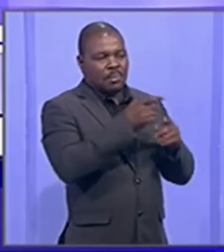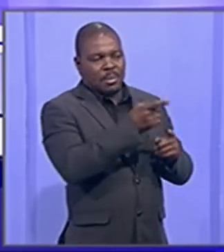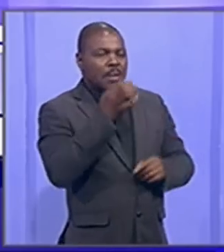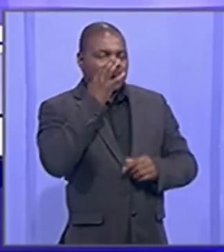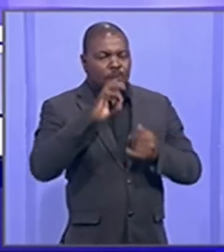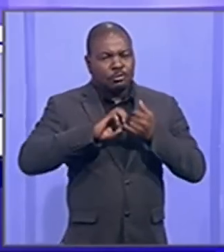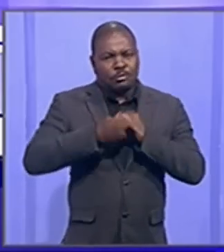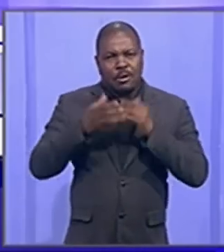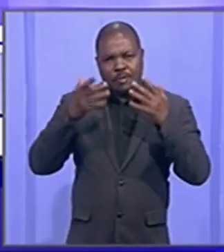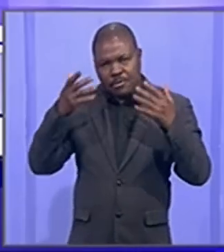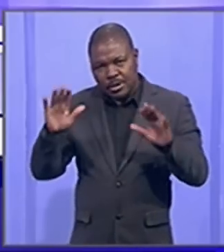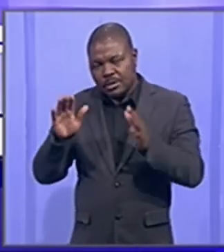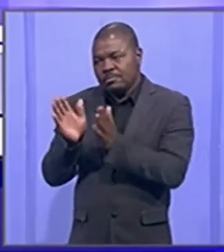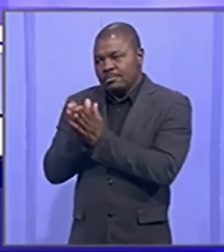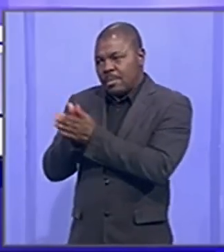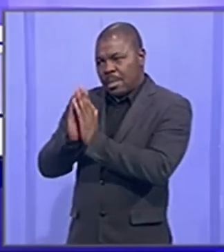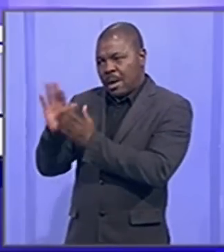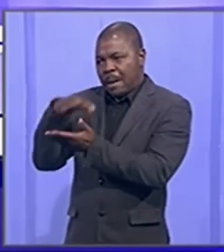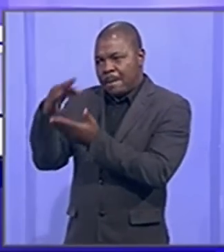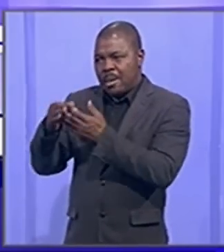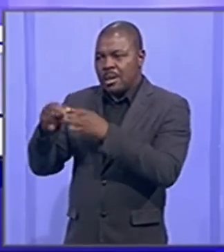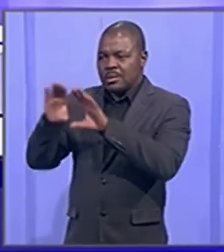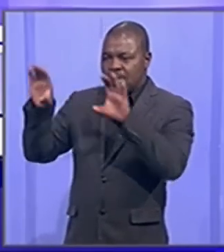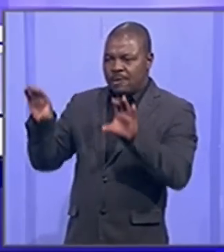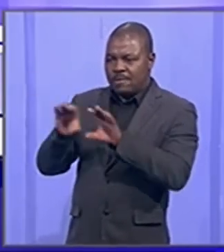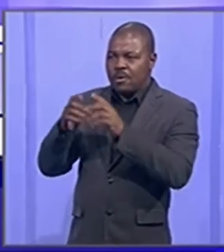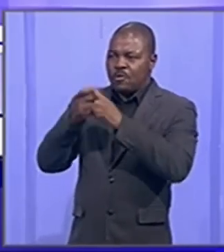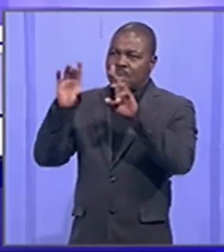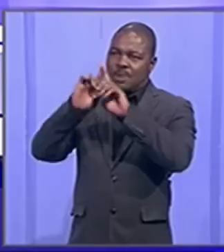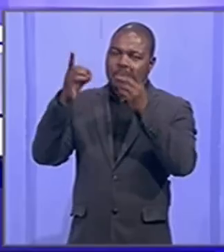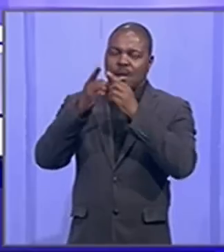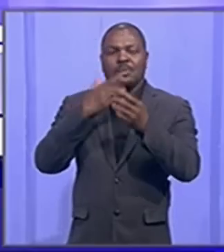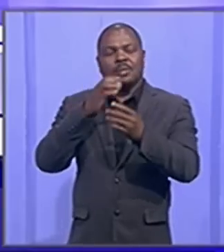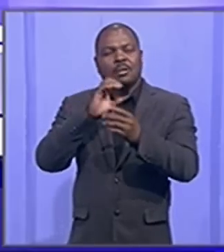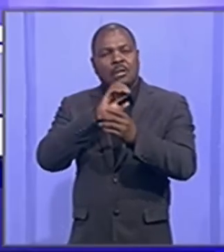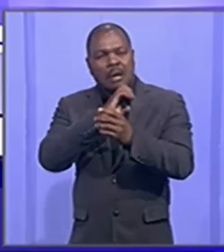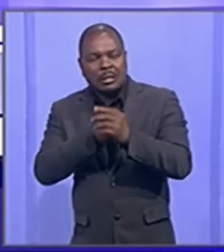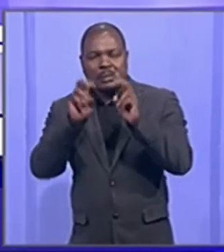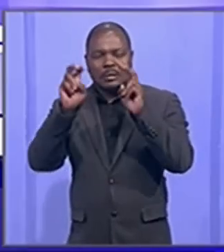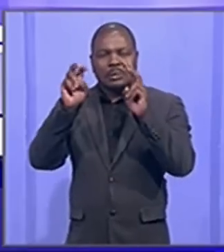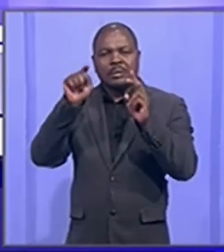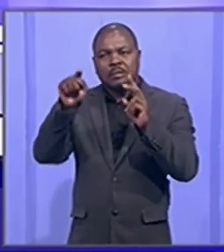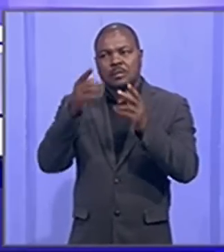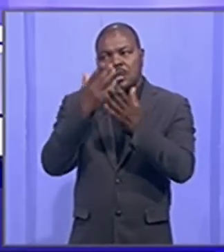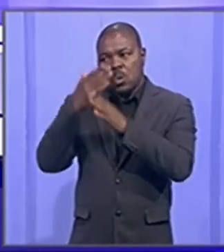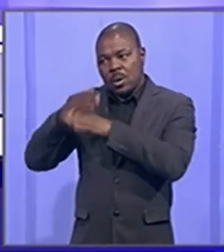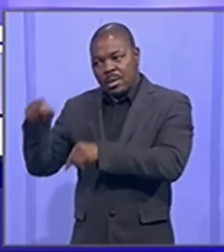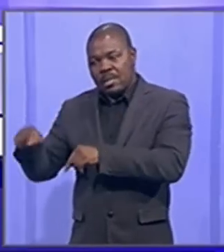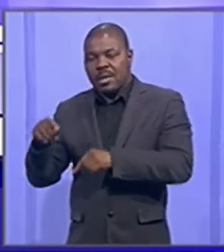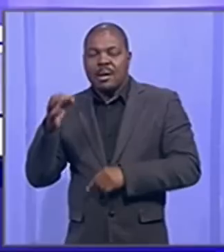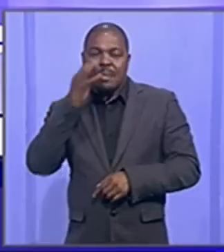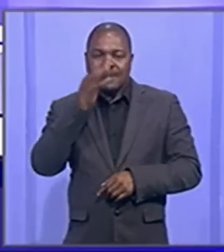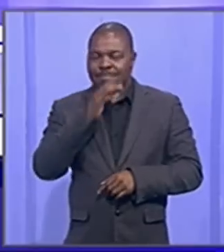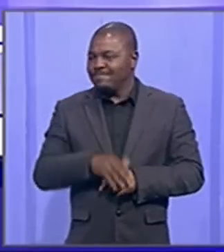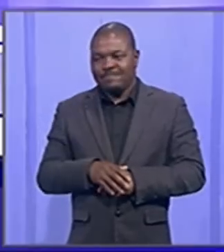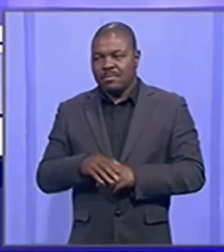go dira dikgopelo tša diphomete kgorong ya diminerale le energy. Le ge go le bjalo, badudi ba dumela gore diphomete tšeo di filwe badudi bao